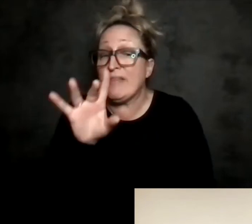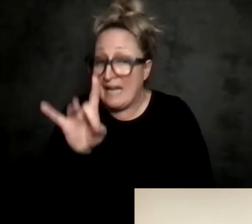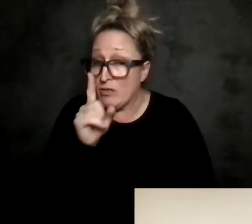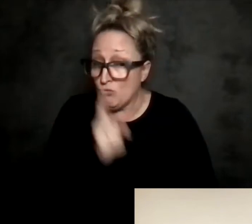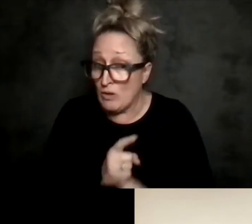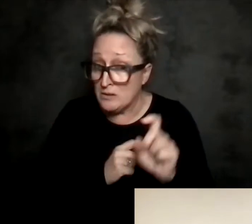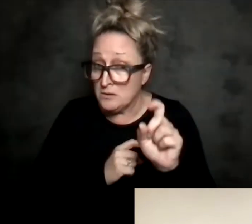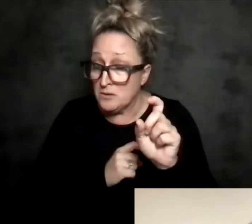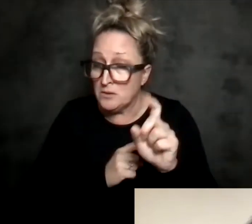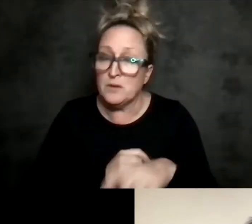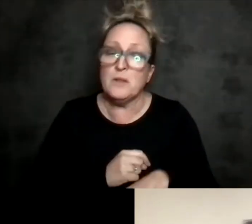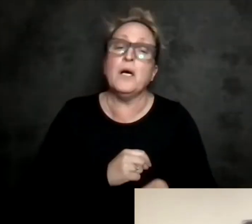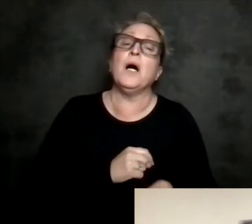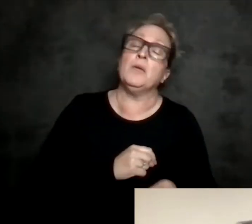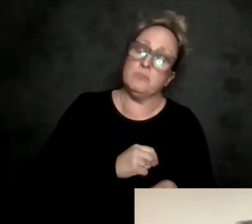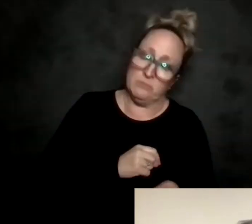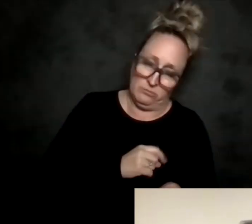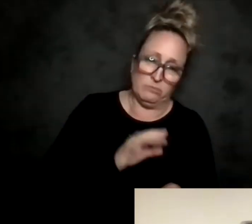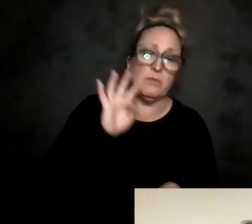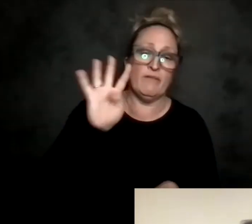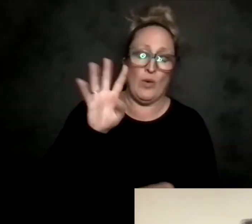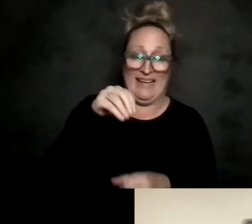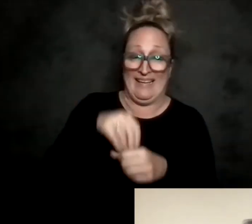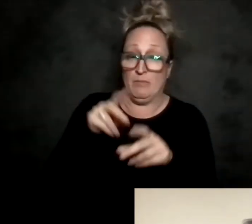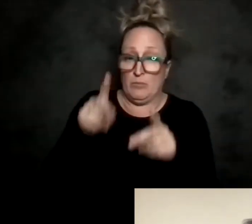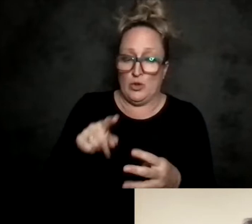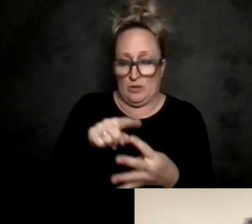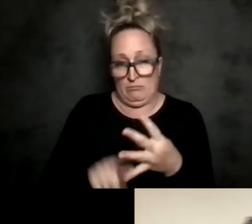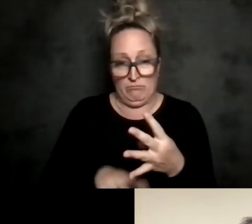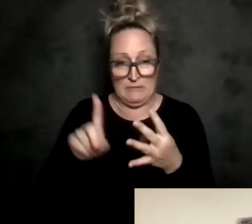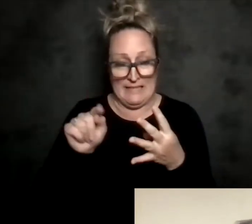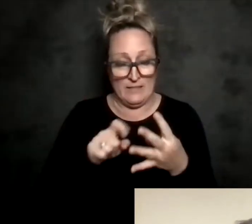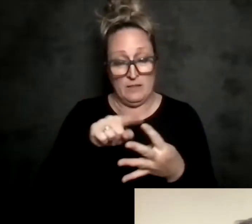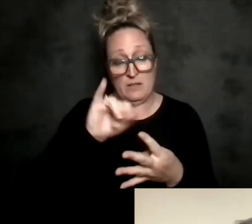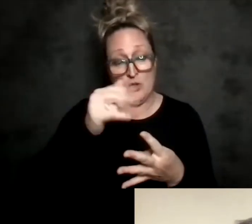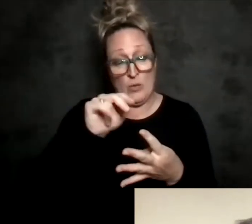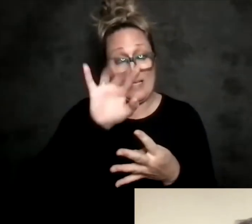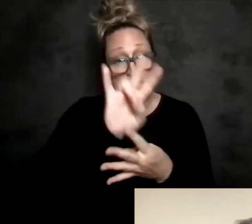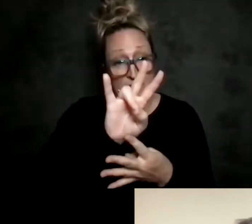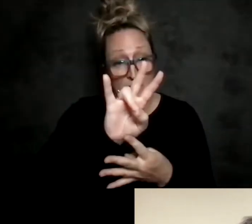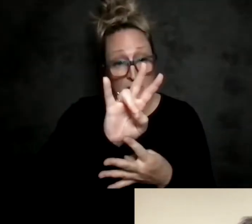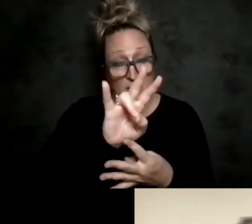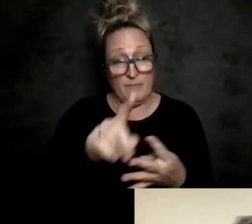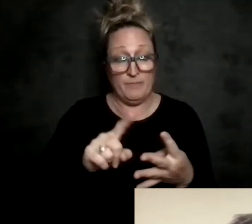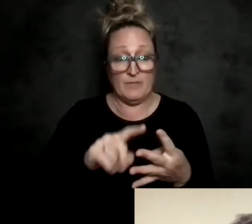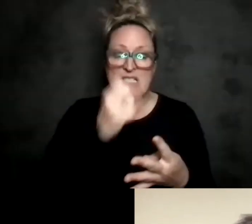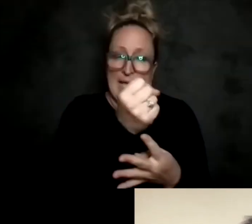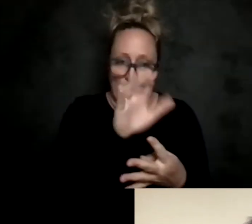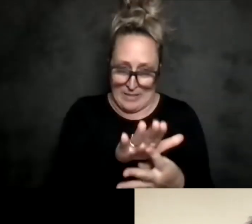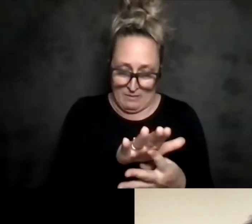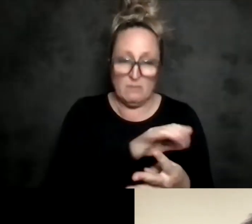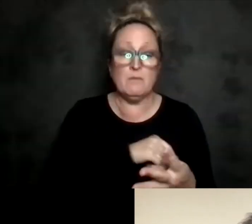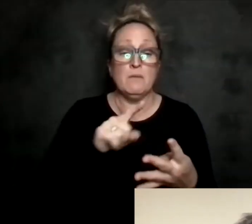correct? So there are 4 in-person dates. It is January 7th, Saturday, January